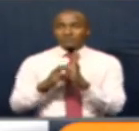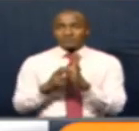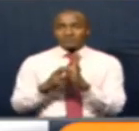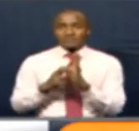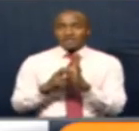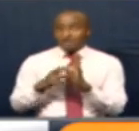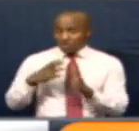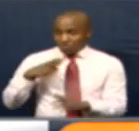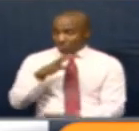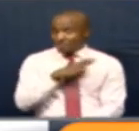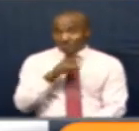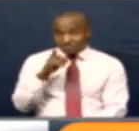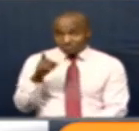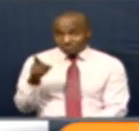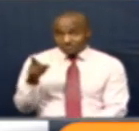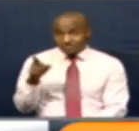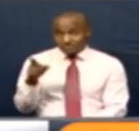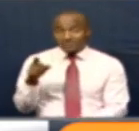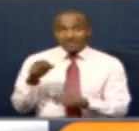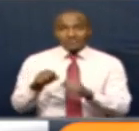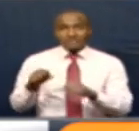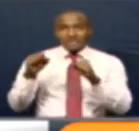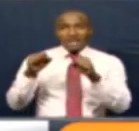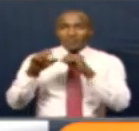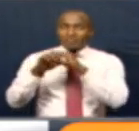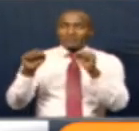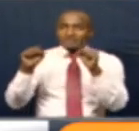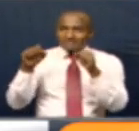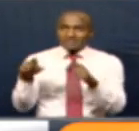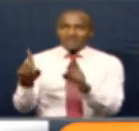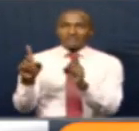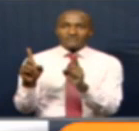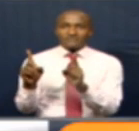This committee is chaired by His Excellency the President.